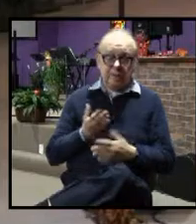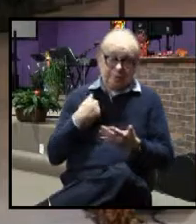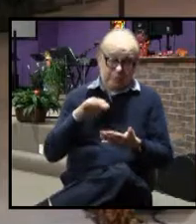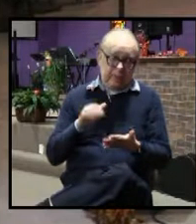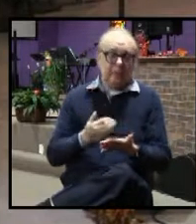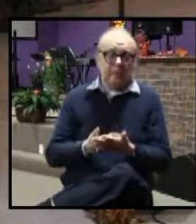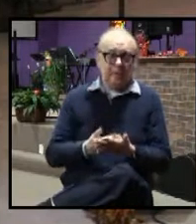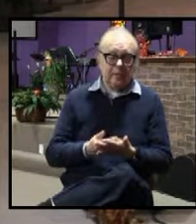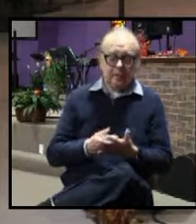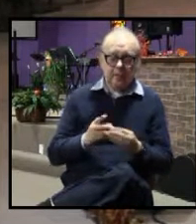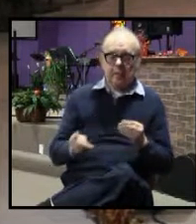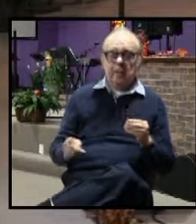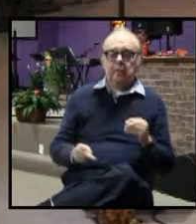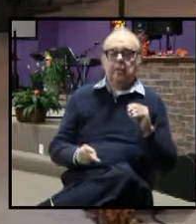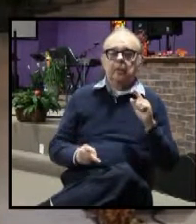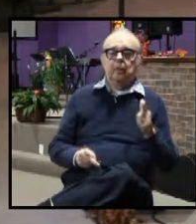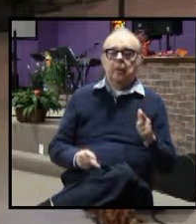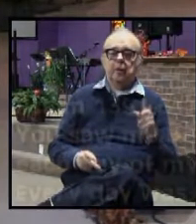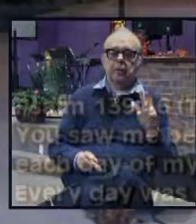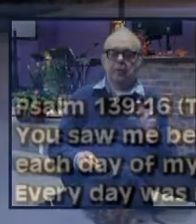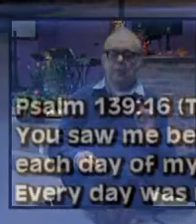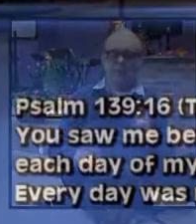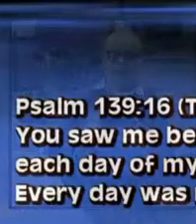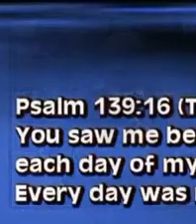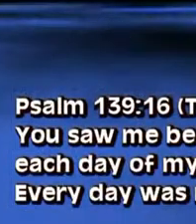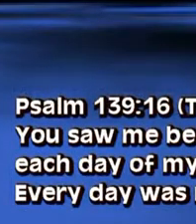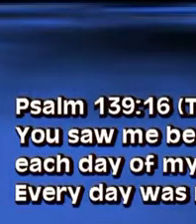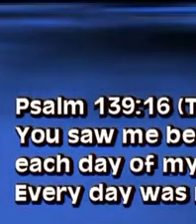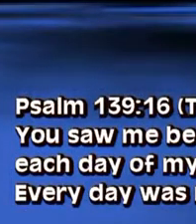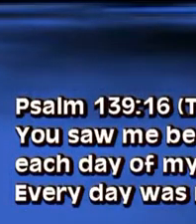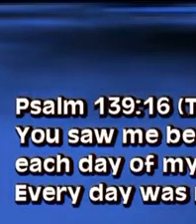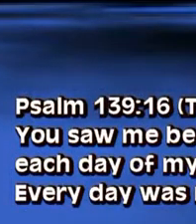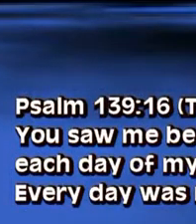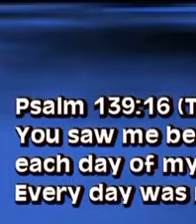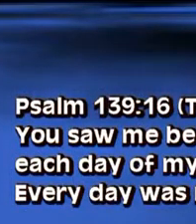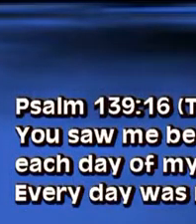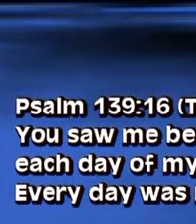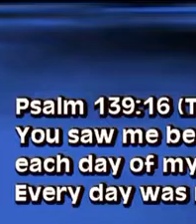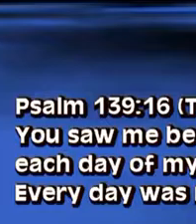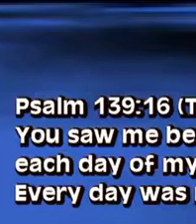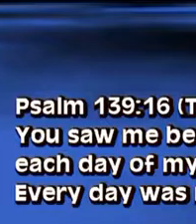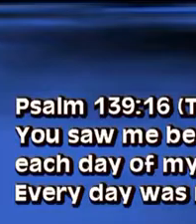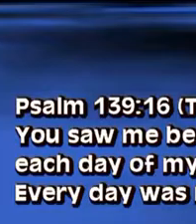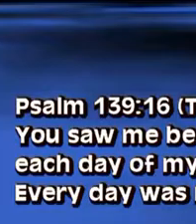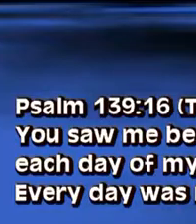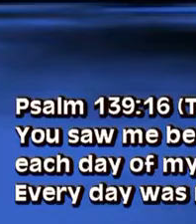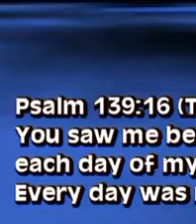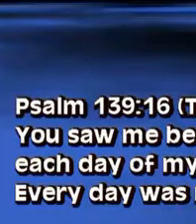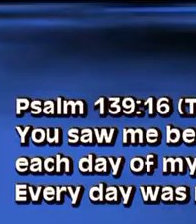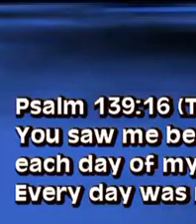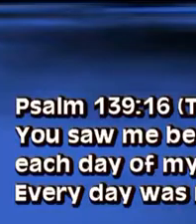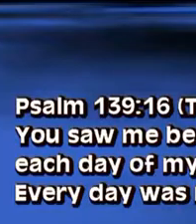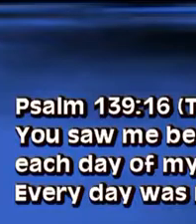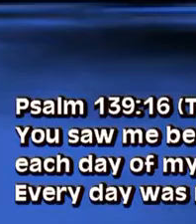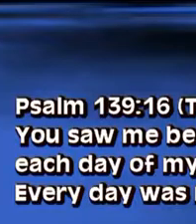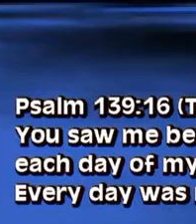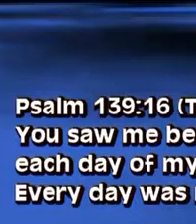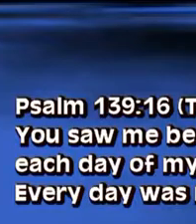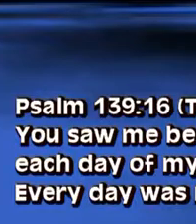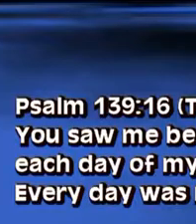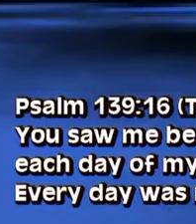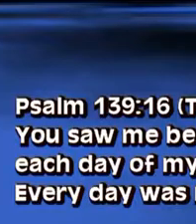born? Psalms 138 says this, for you, talking about God, scheduled every day of my